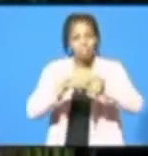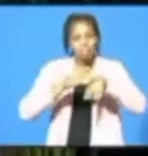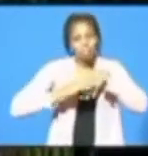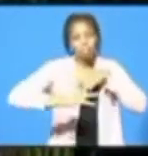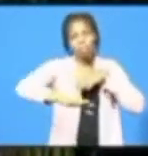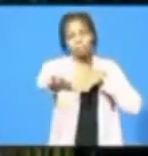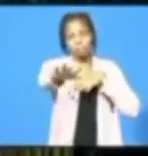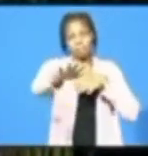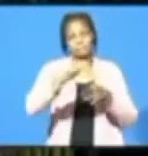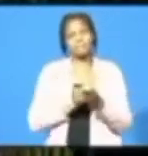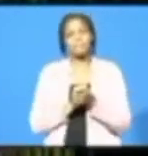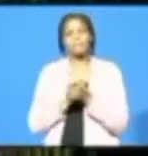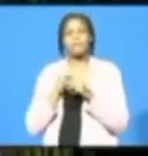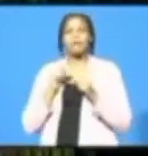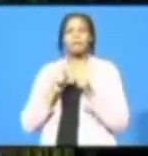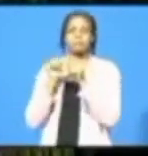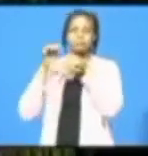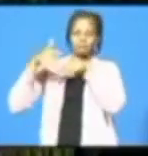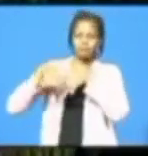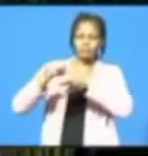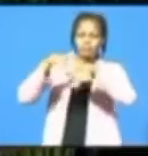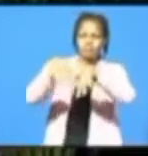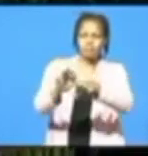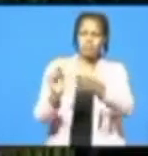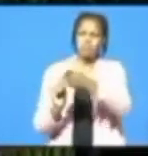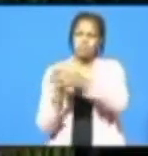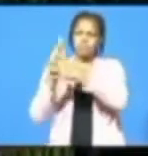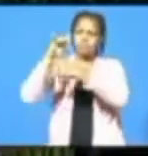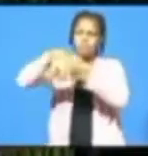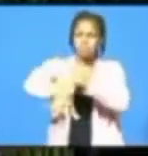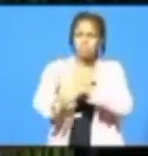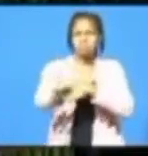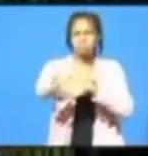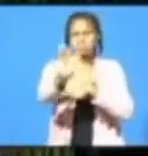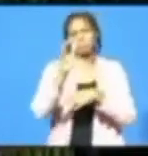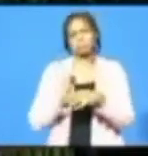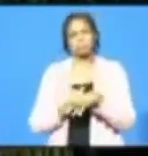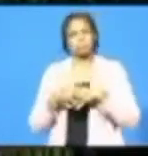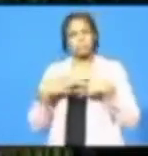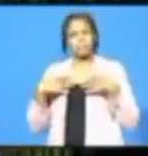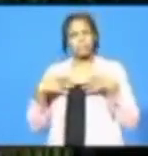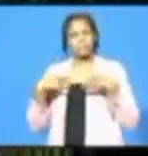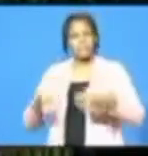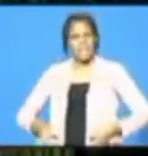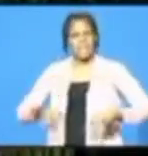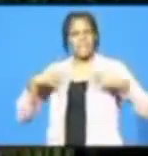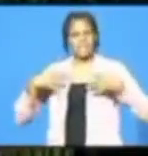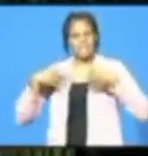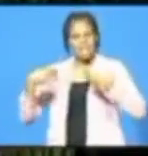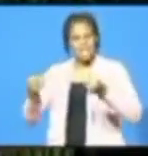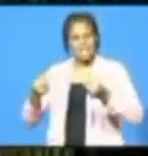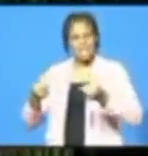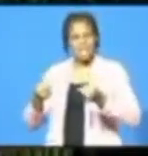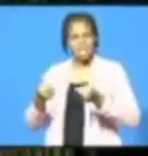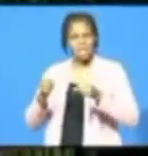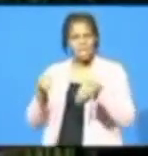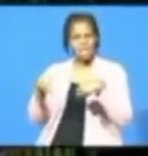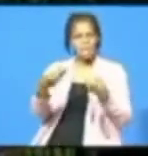It continues to flow life healing, life sustaining